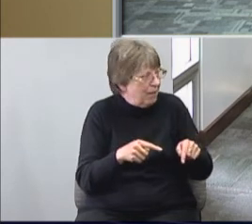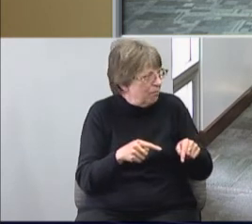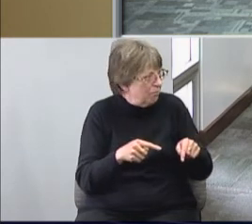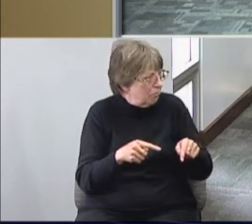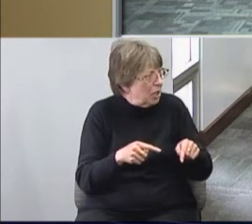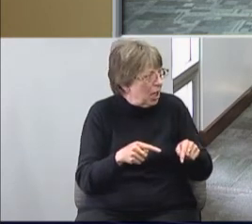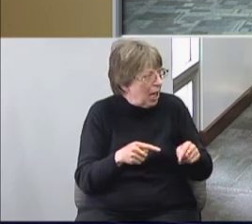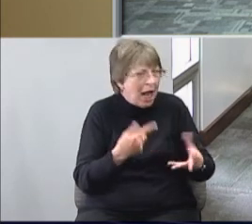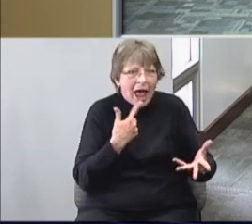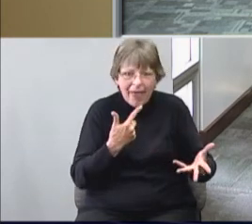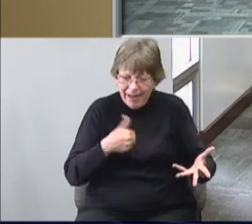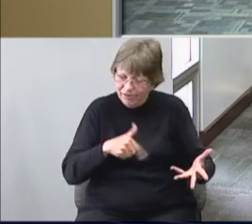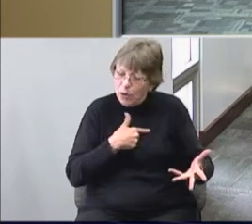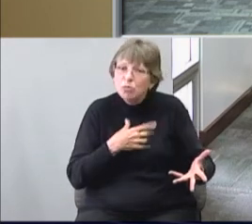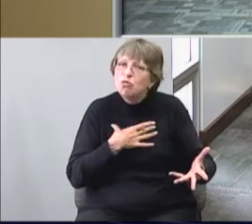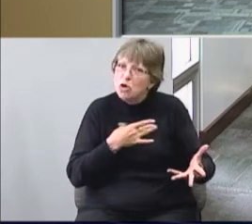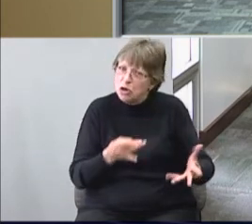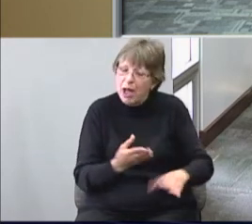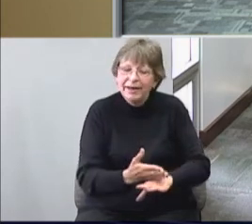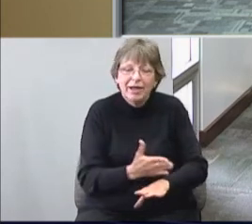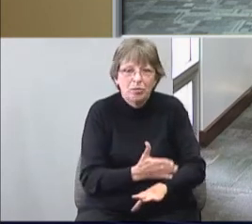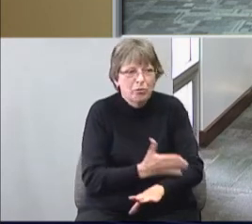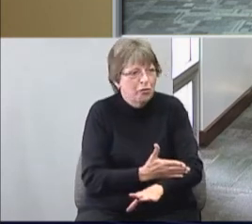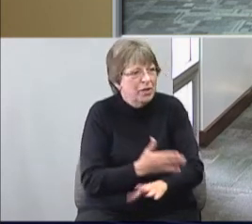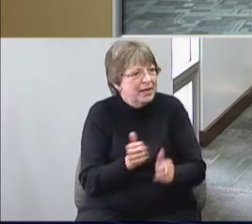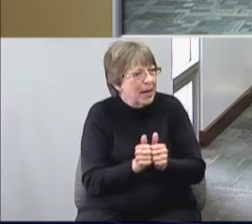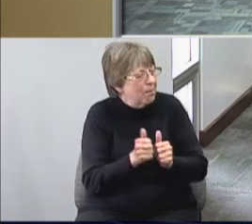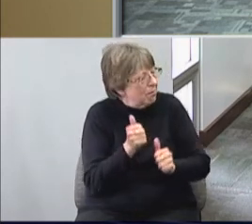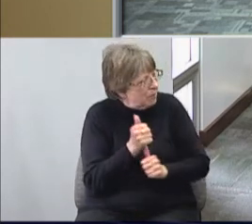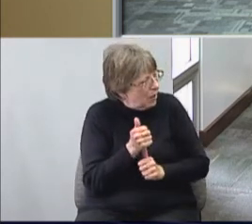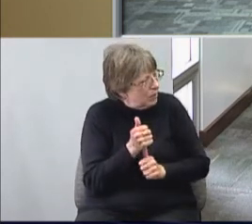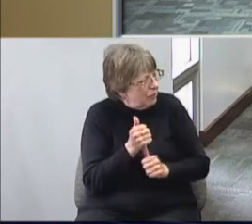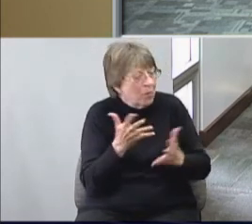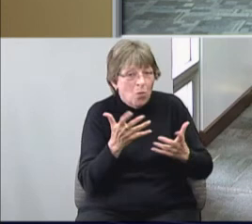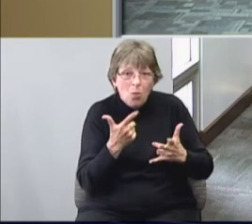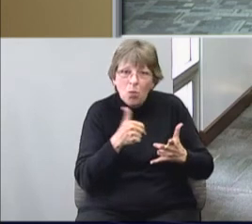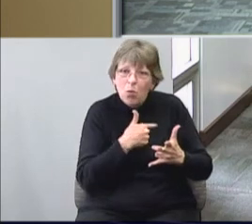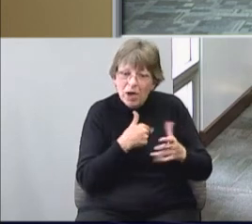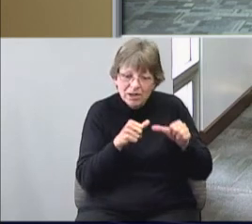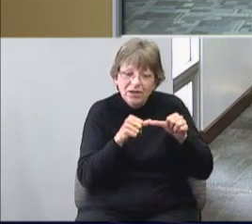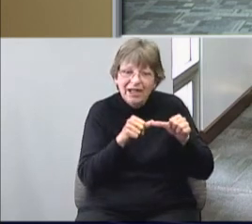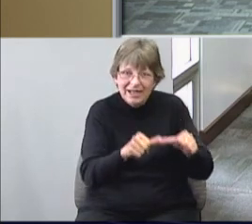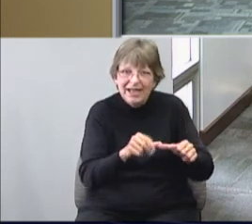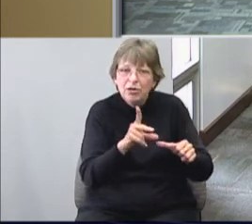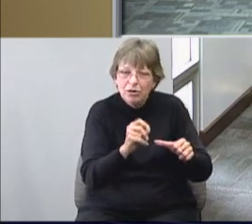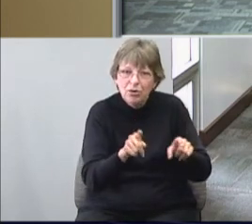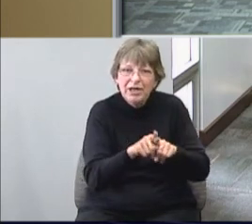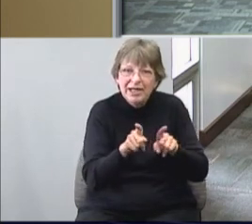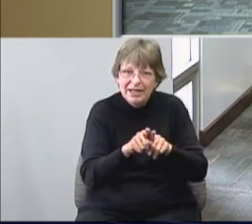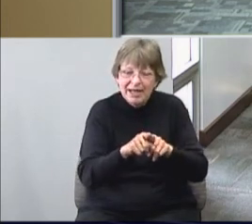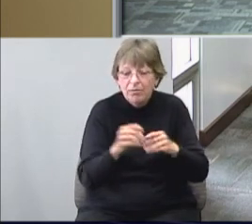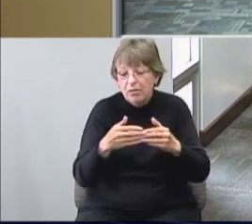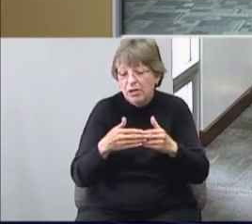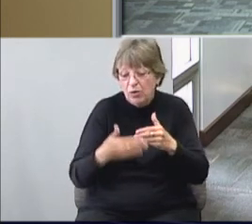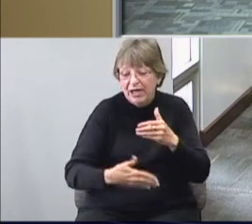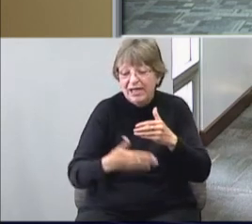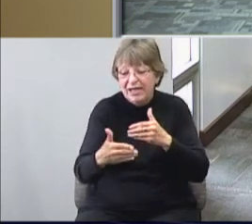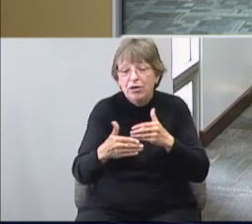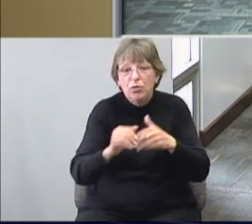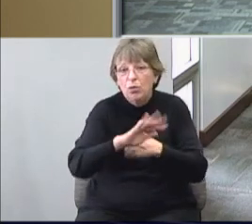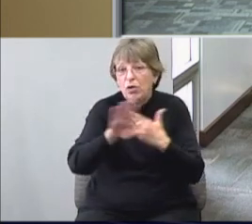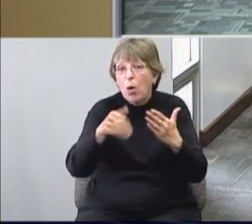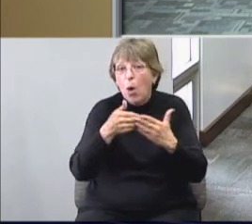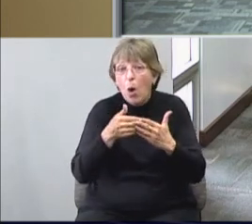the improvements, and most of them, want us to continue doing the same thing to the rest of the rooms.